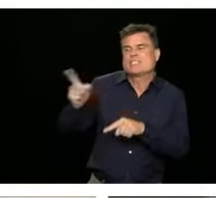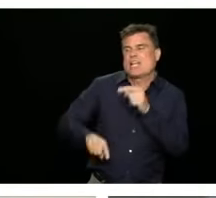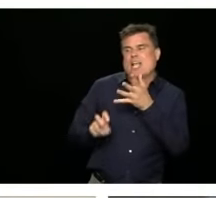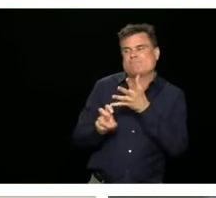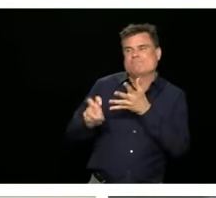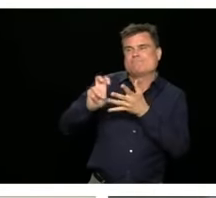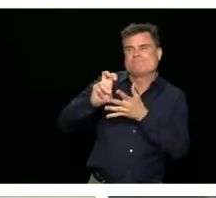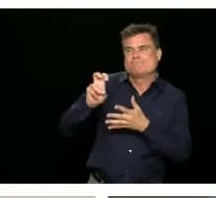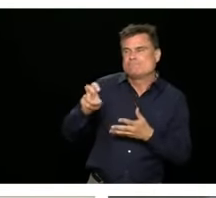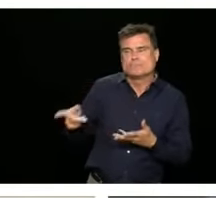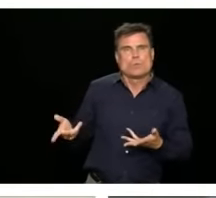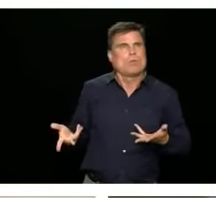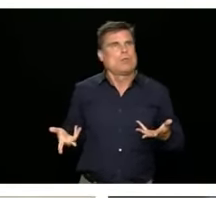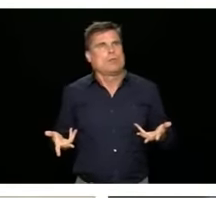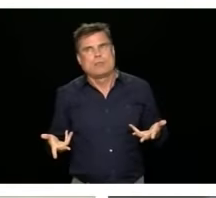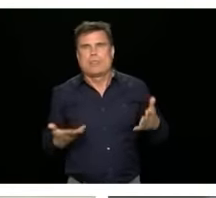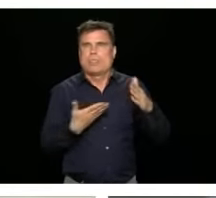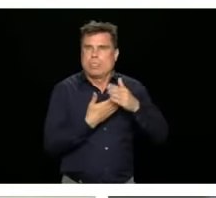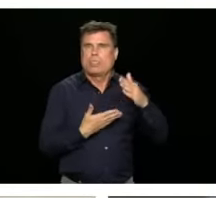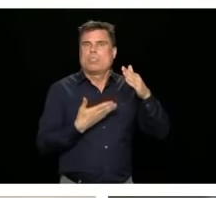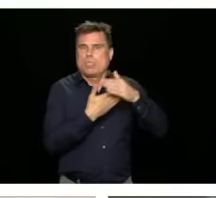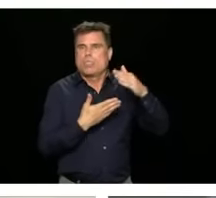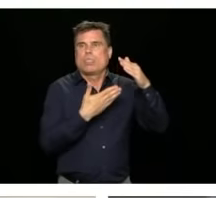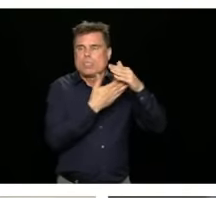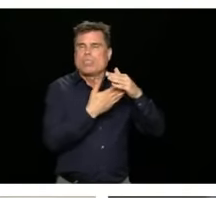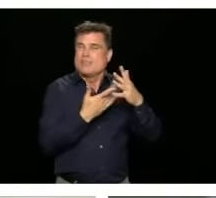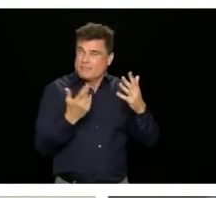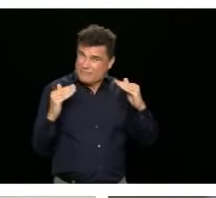do apply, they would like to stay. Because a lot of